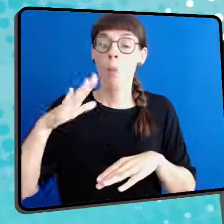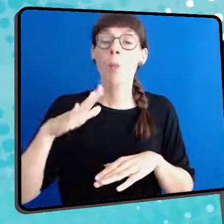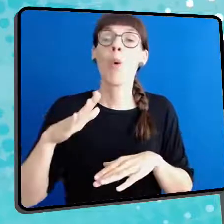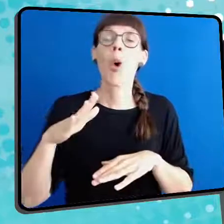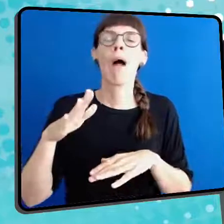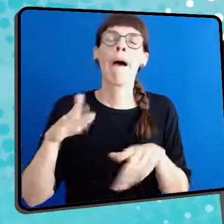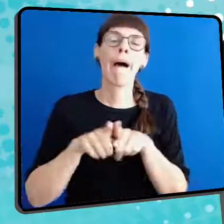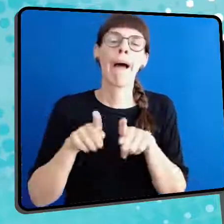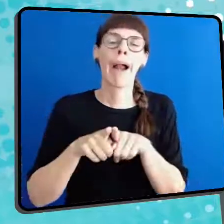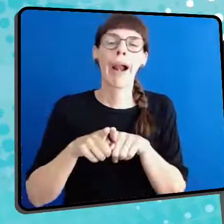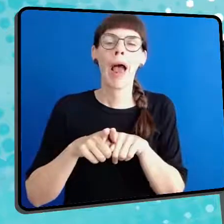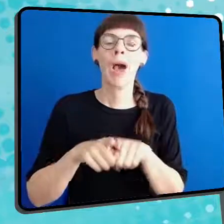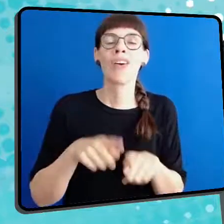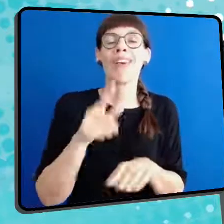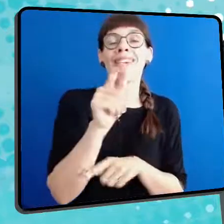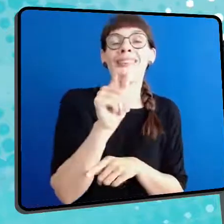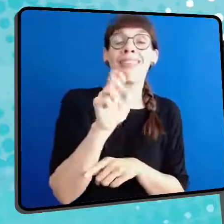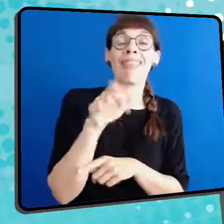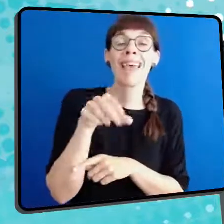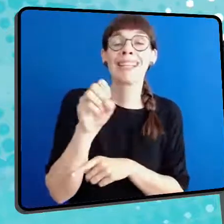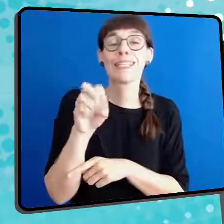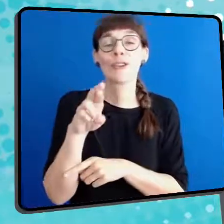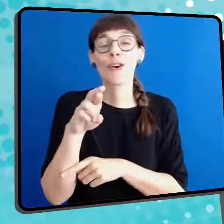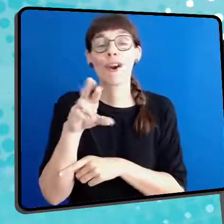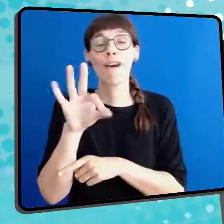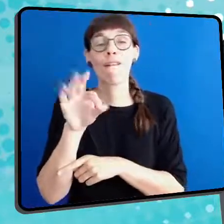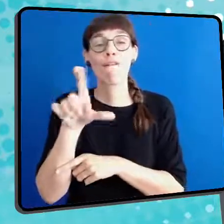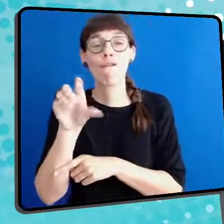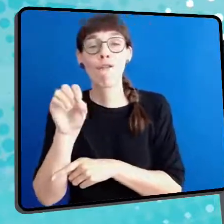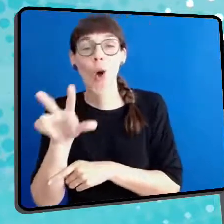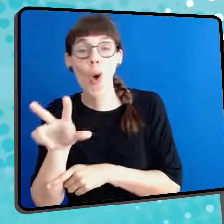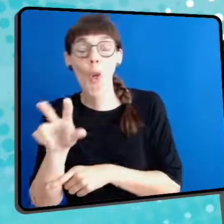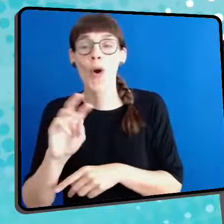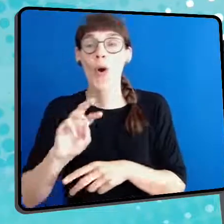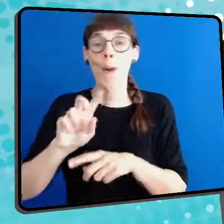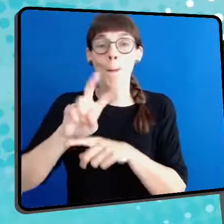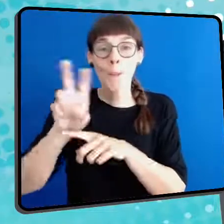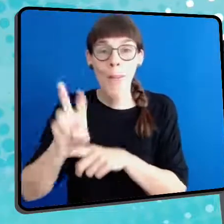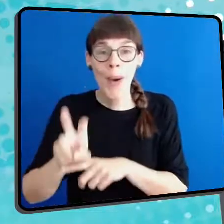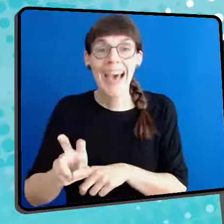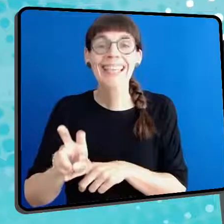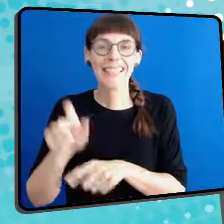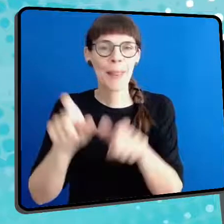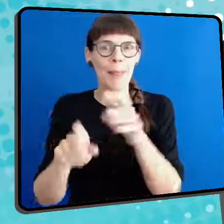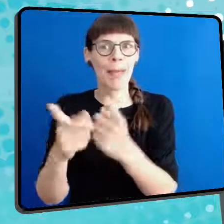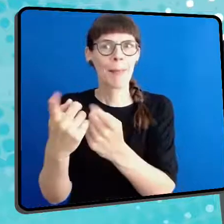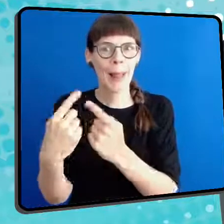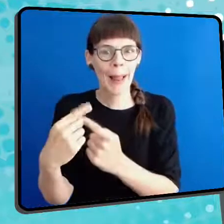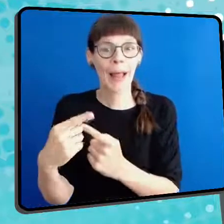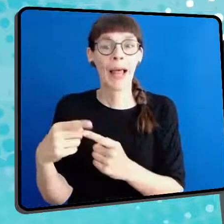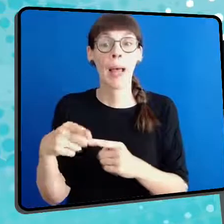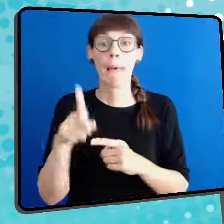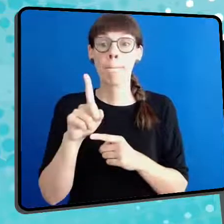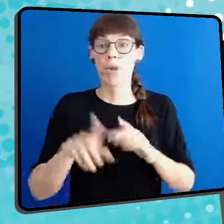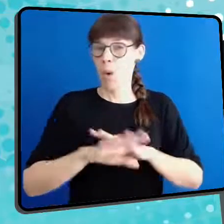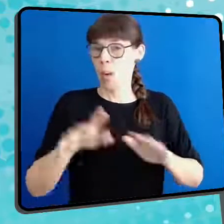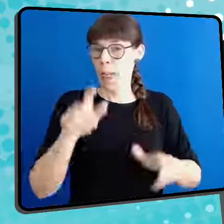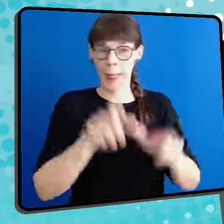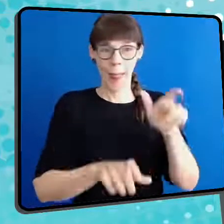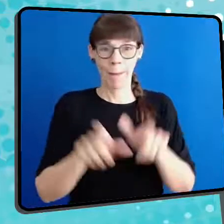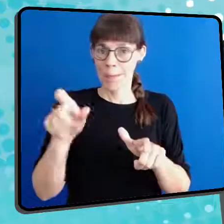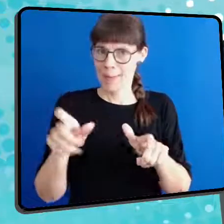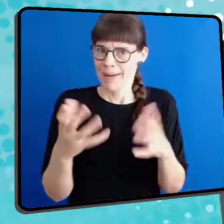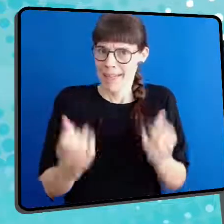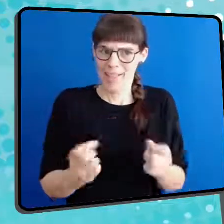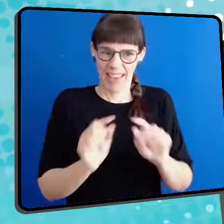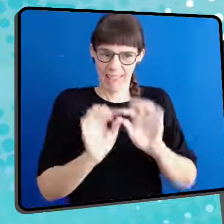we'd hear like TensorFlow or PyTorch or something like that. But it's fascinating because everyone uses frameworks, or frameworks tend to be as